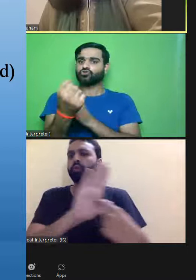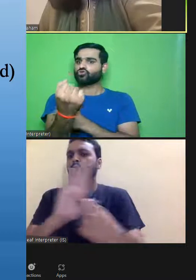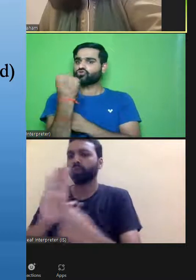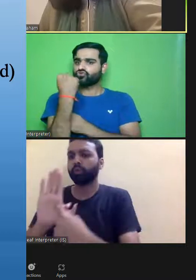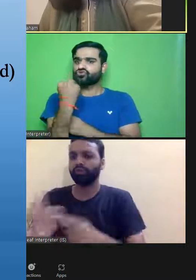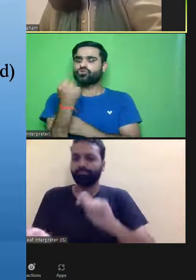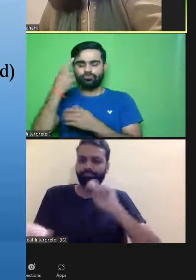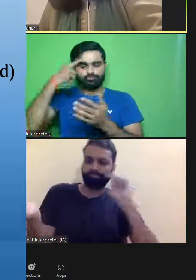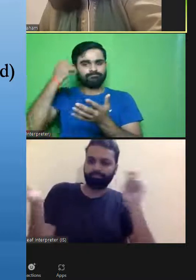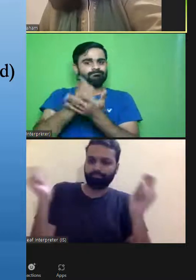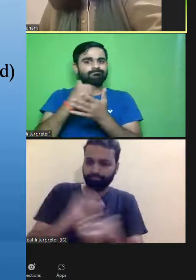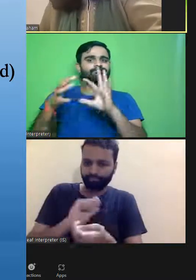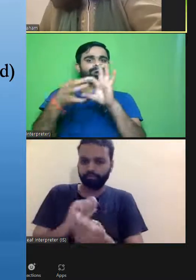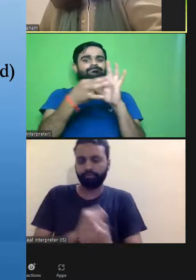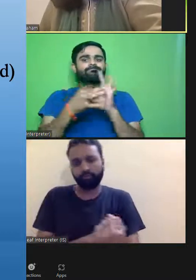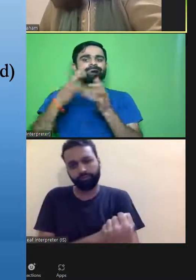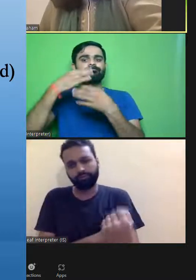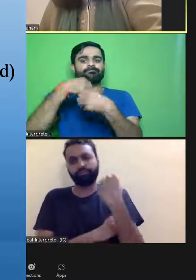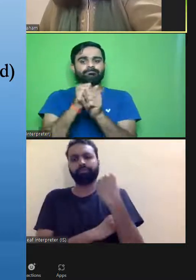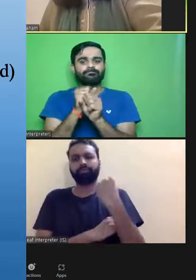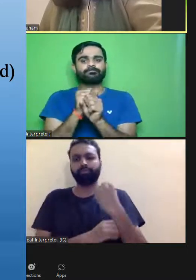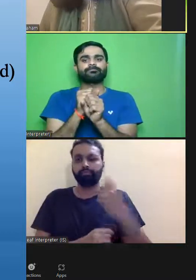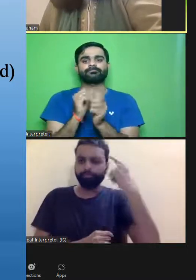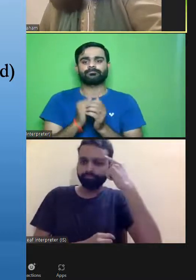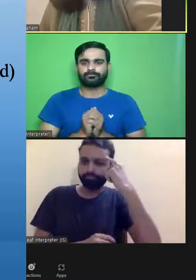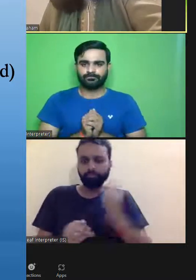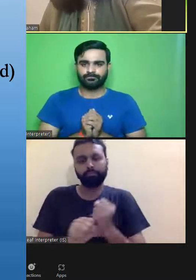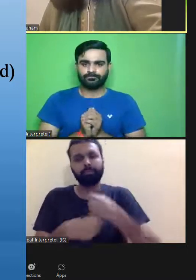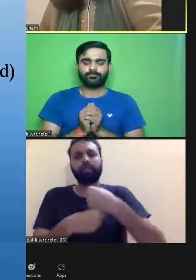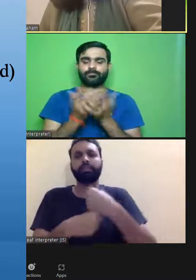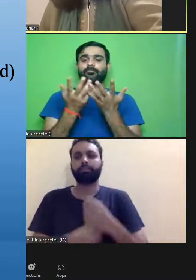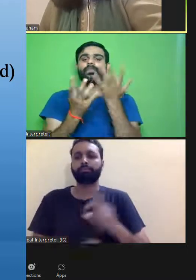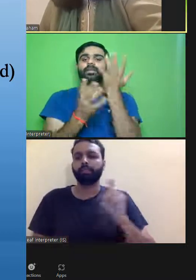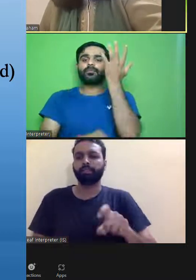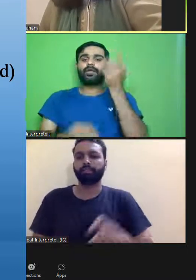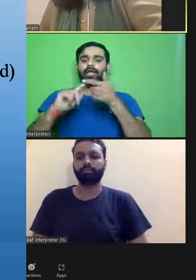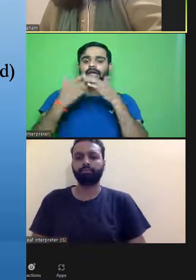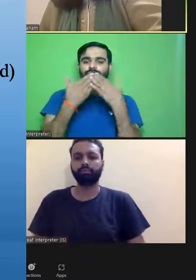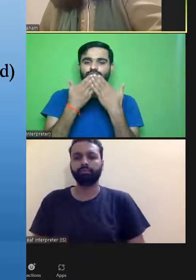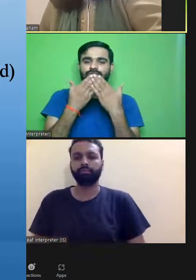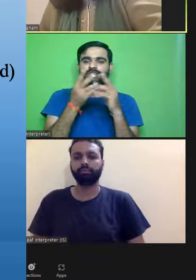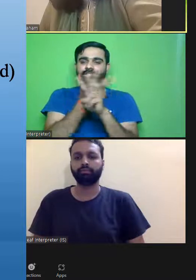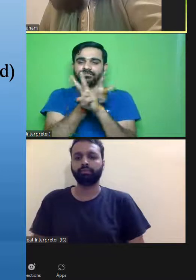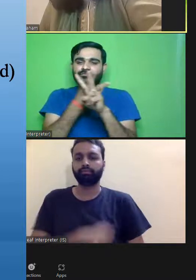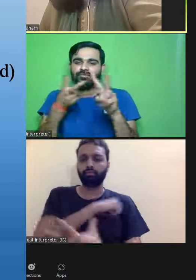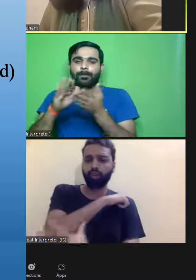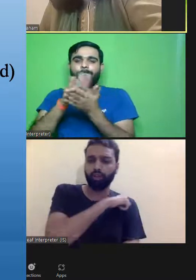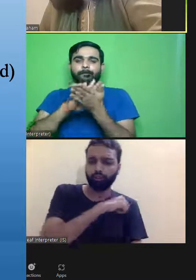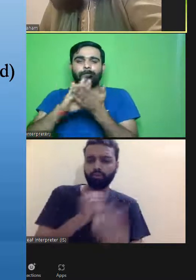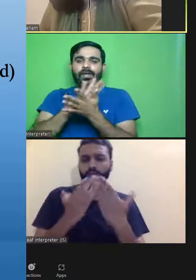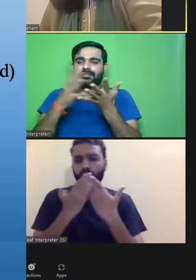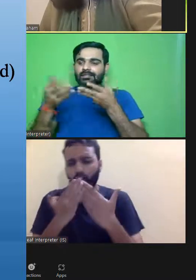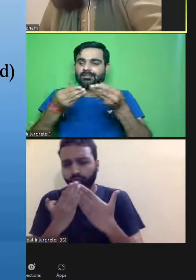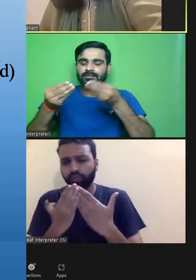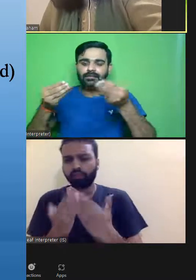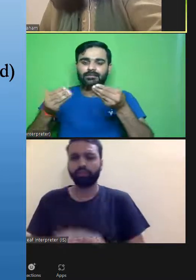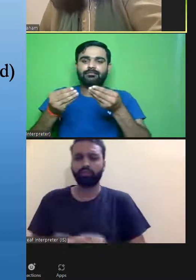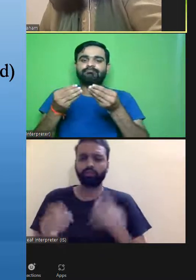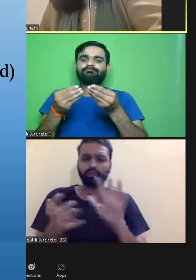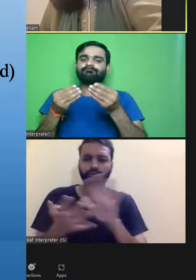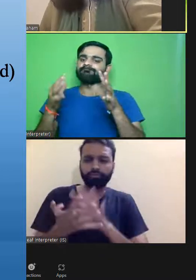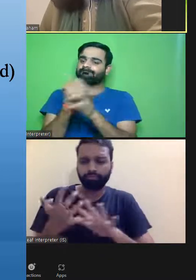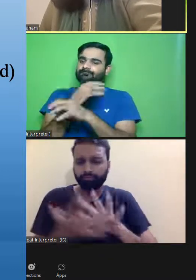close linkages between poverty and people with disabilities and the linkages